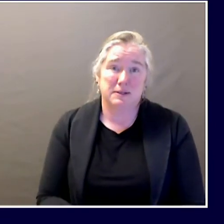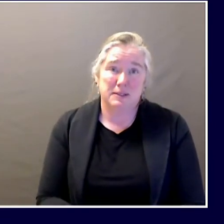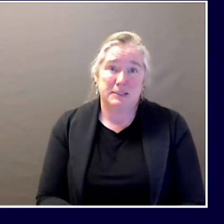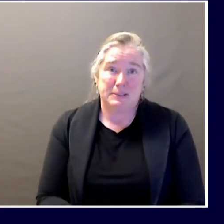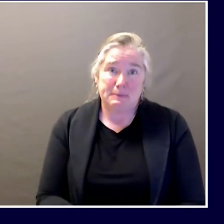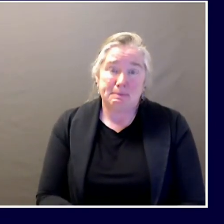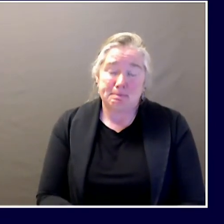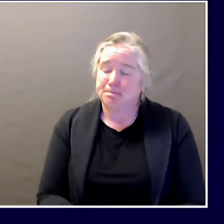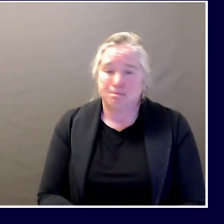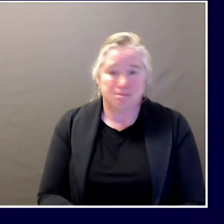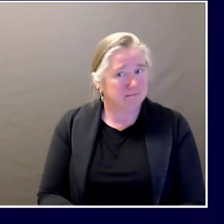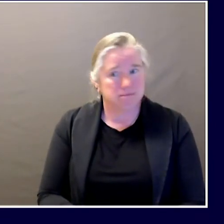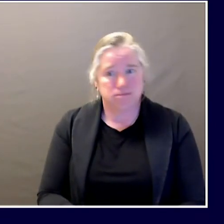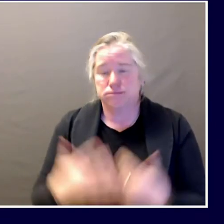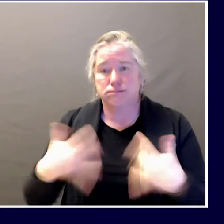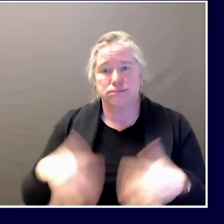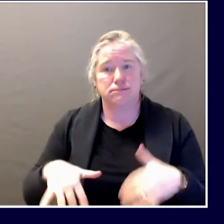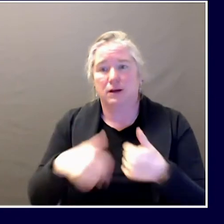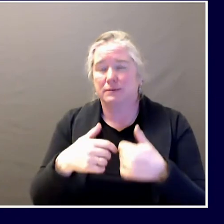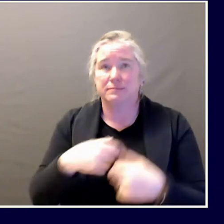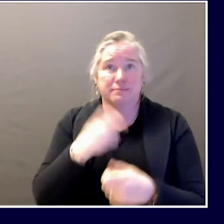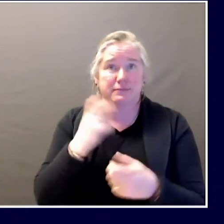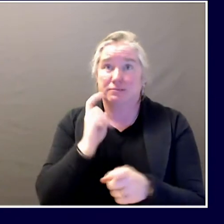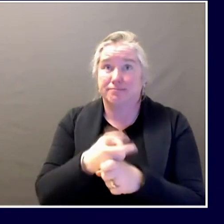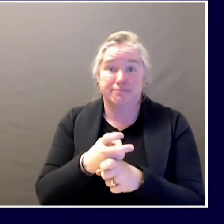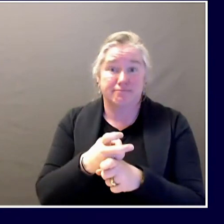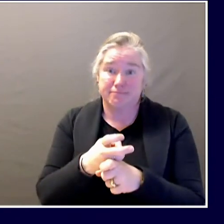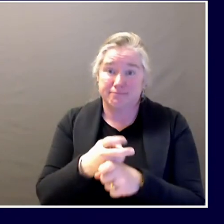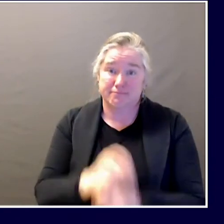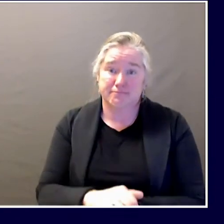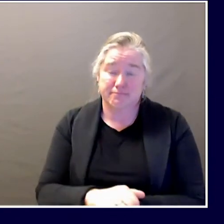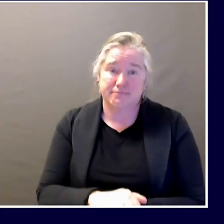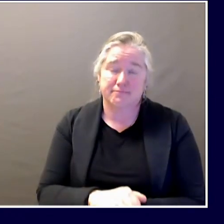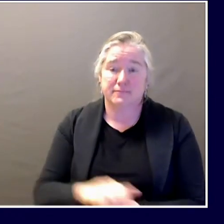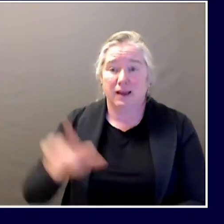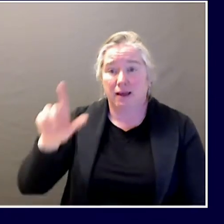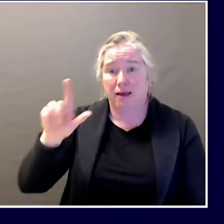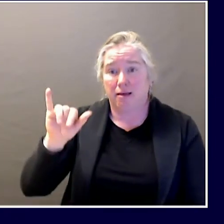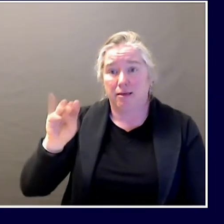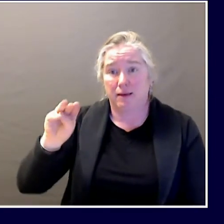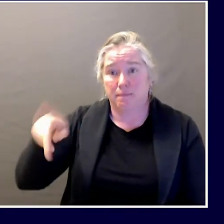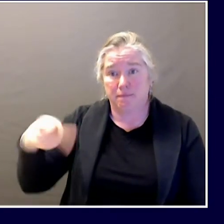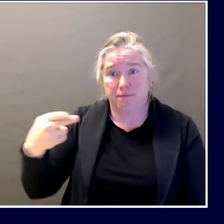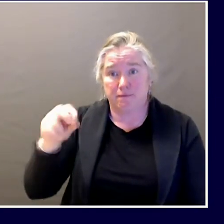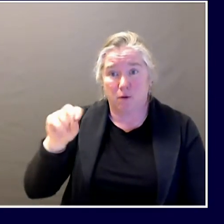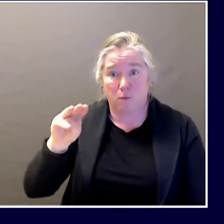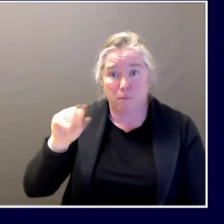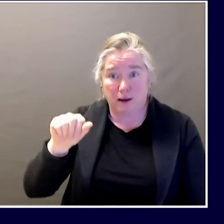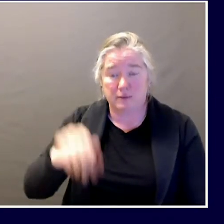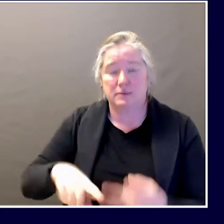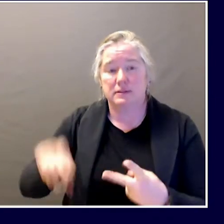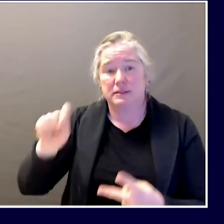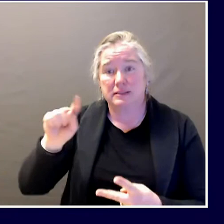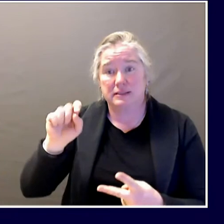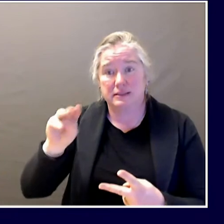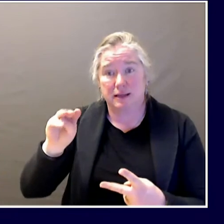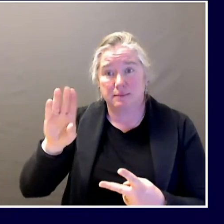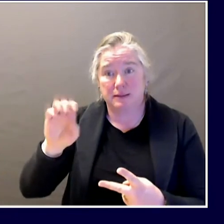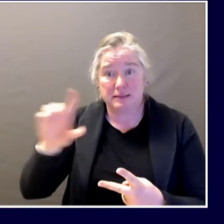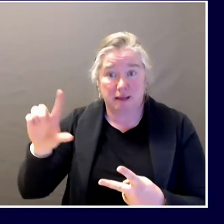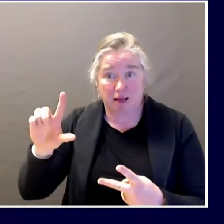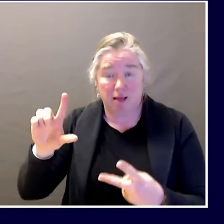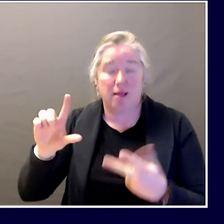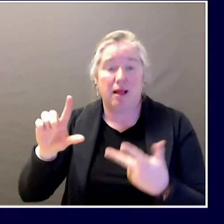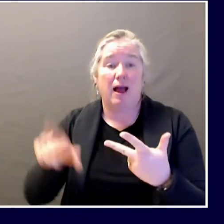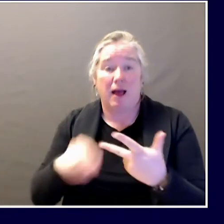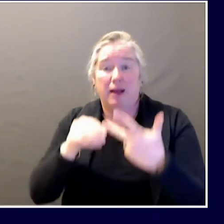It's so hard, particularly on top of contending with lymphoma, stem cells, and then now having to struggle